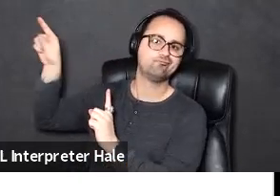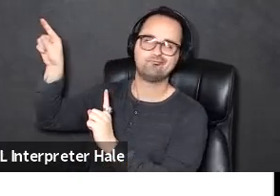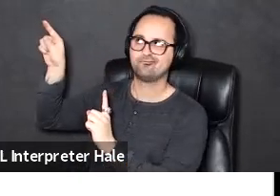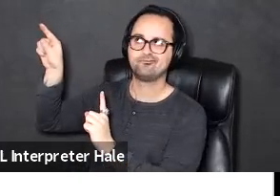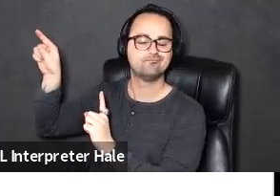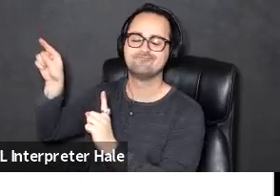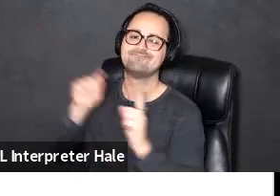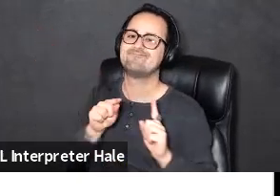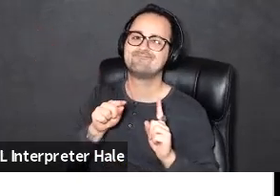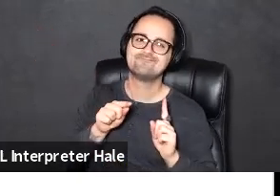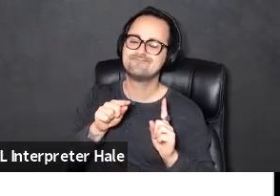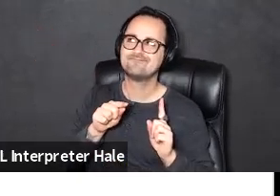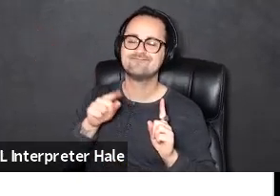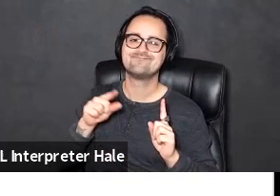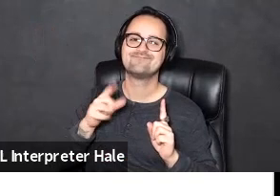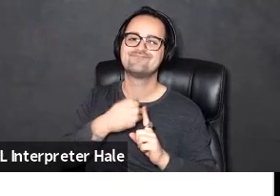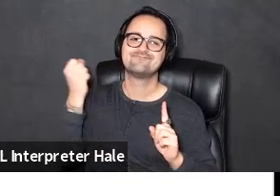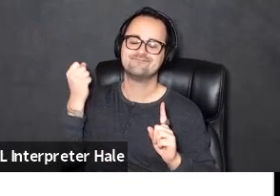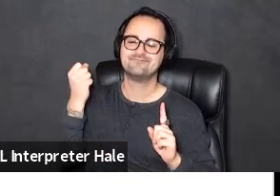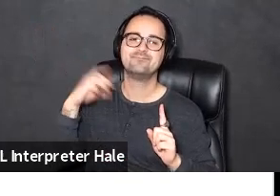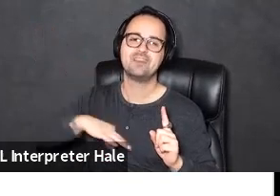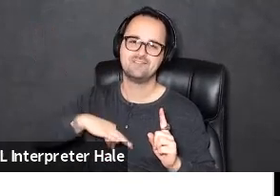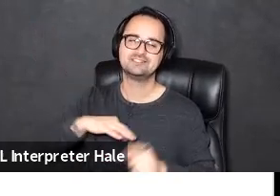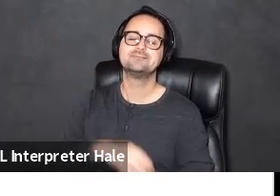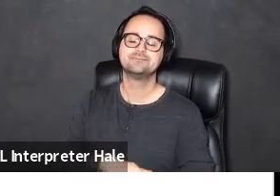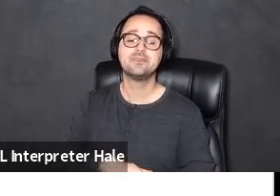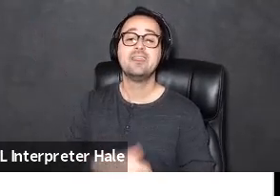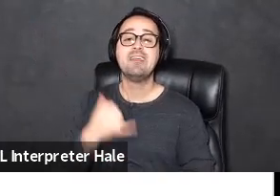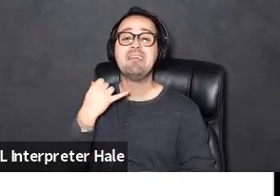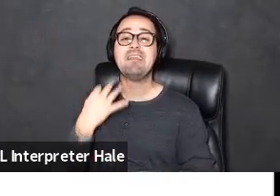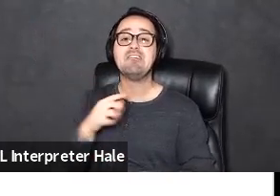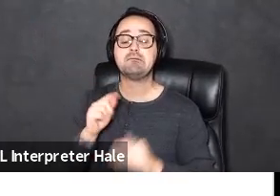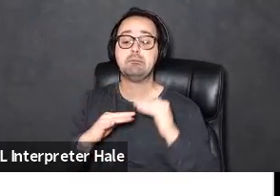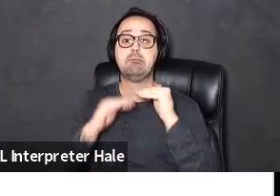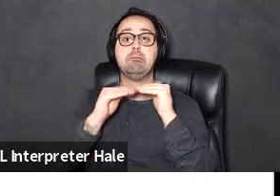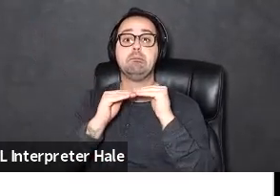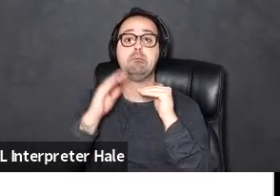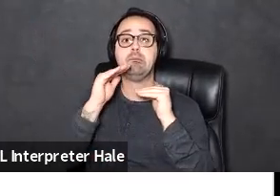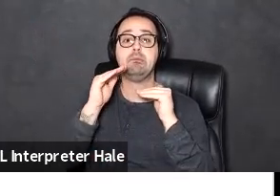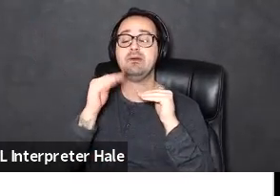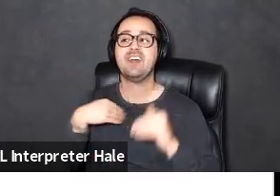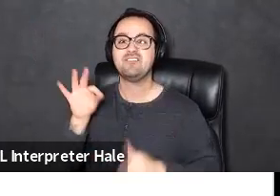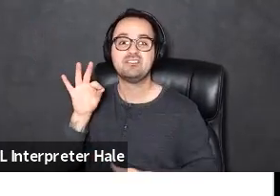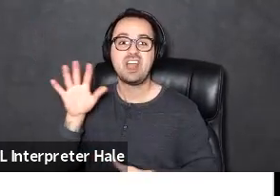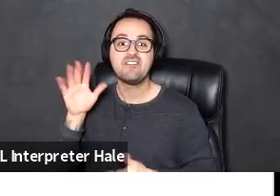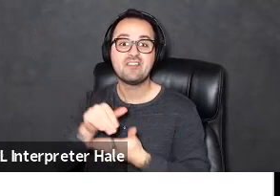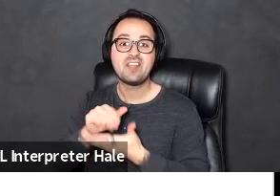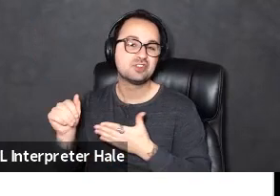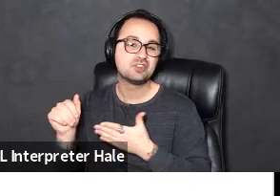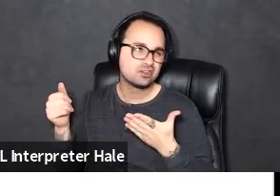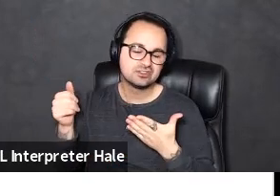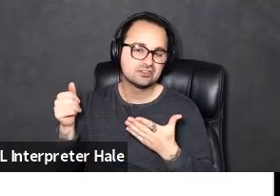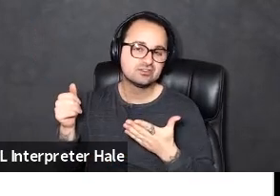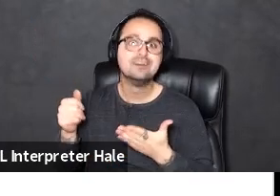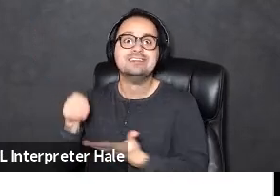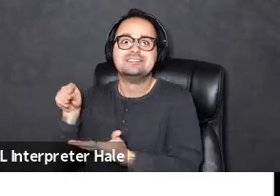longer, you're disqualified for benefits. If you get to that point and you have $95,000 sitting in the account, spend some of the